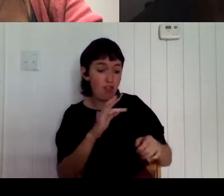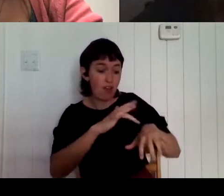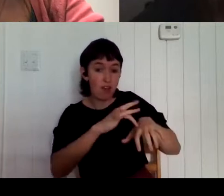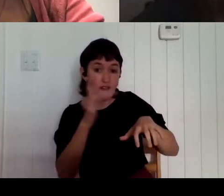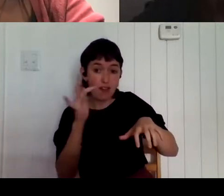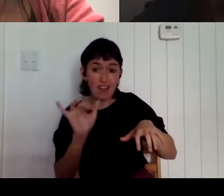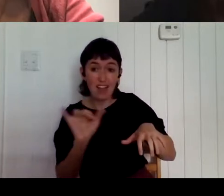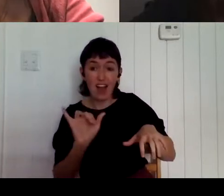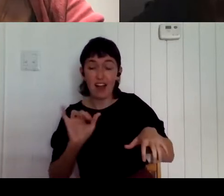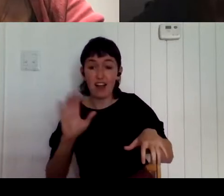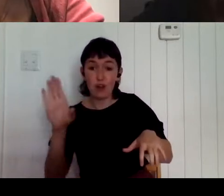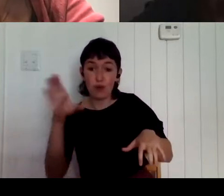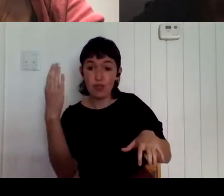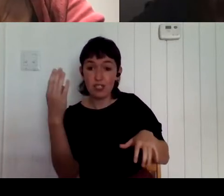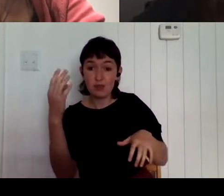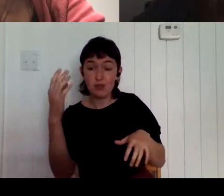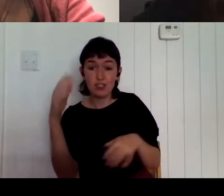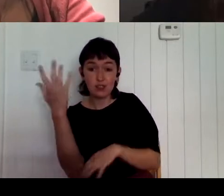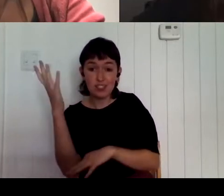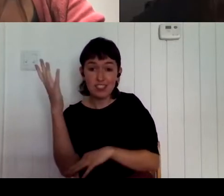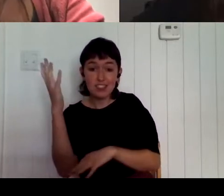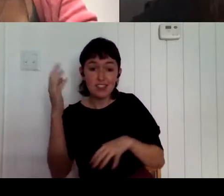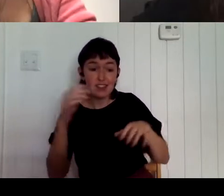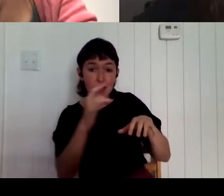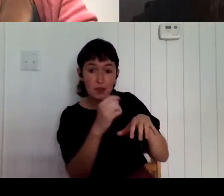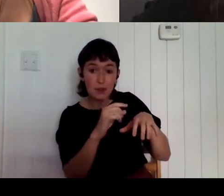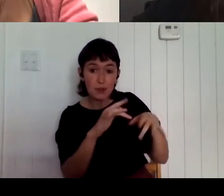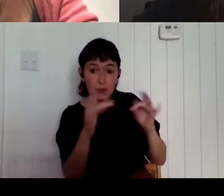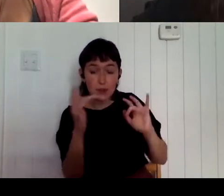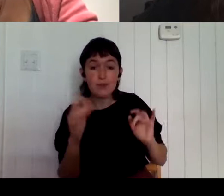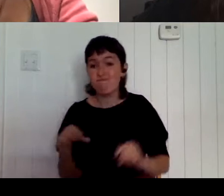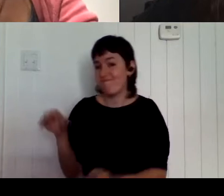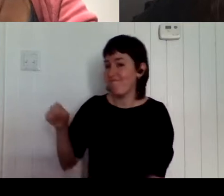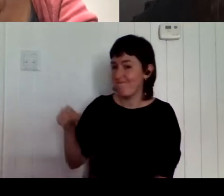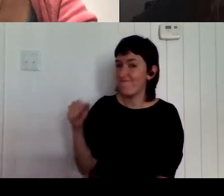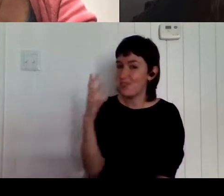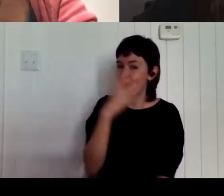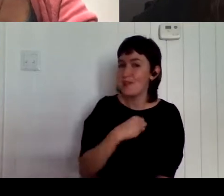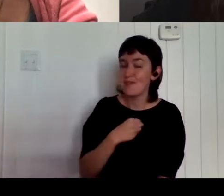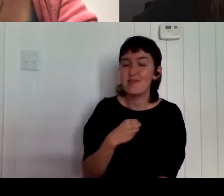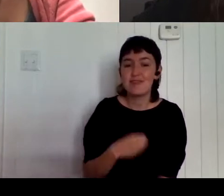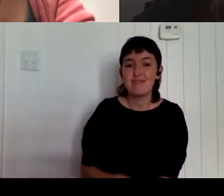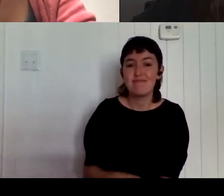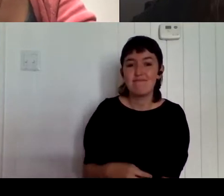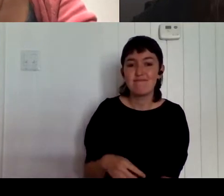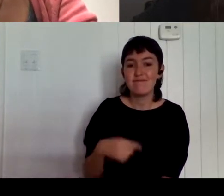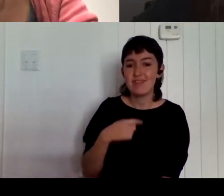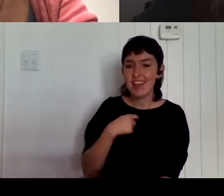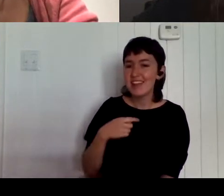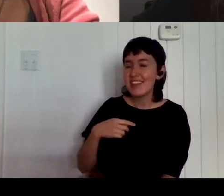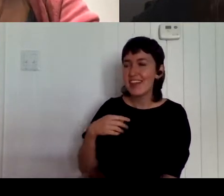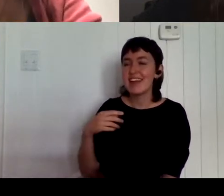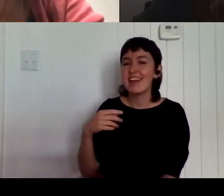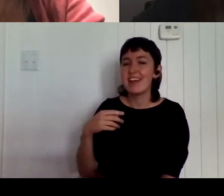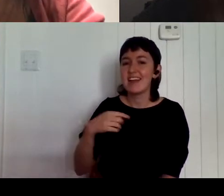that I can, I was like, that, that is also, um, where is that? I like how I was like, I have all these things and I didn't put them all in one